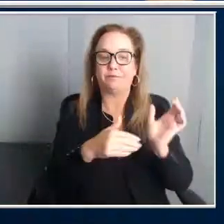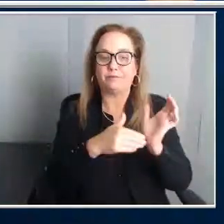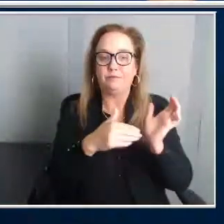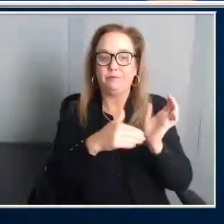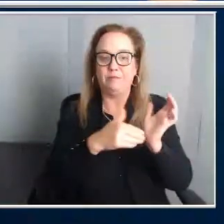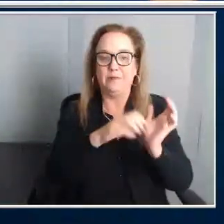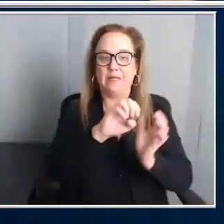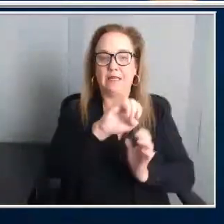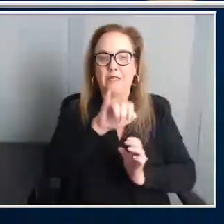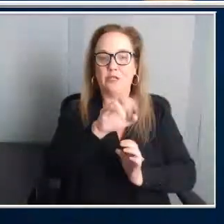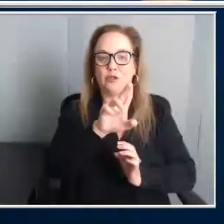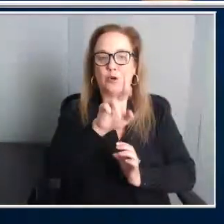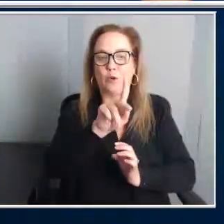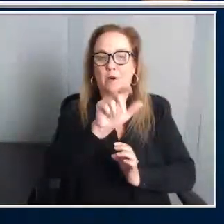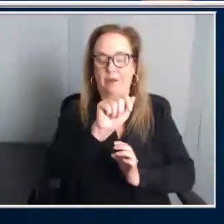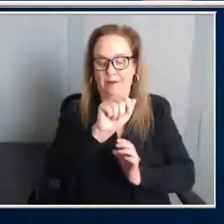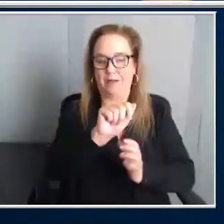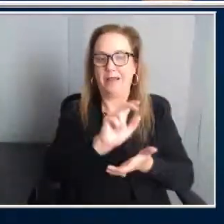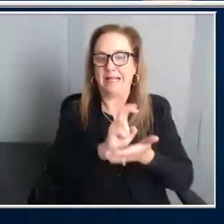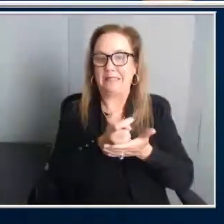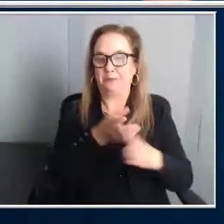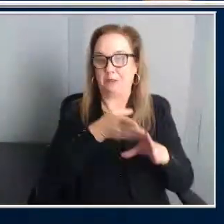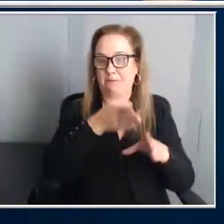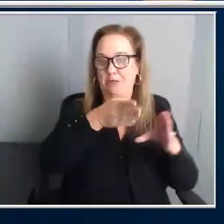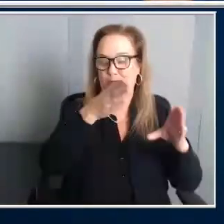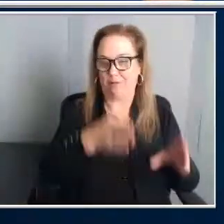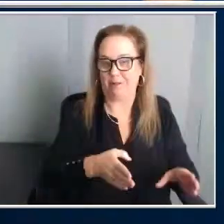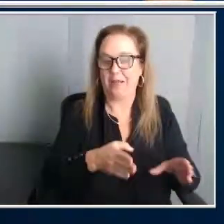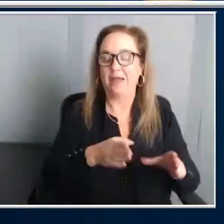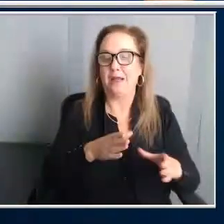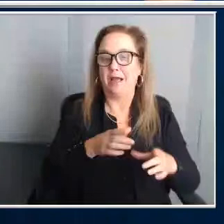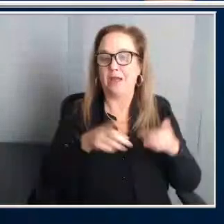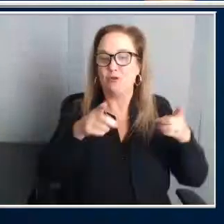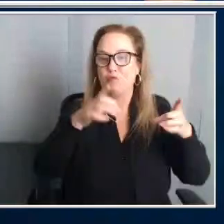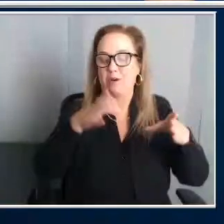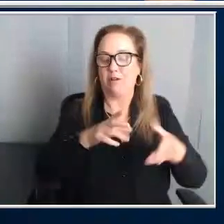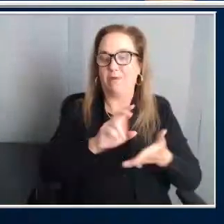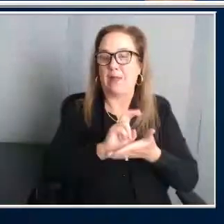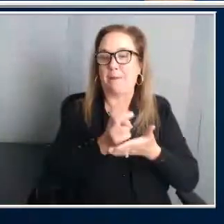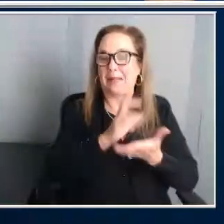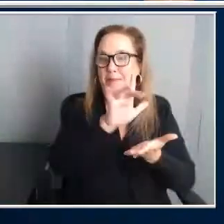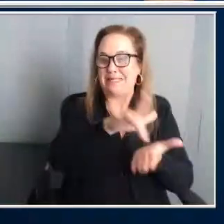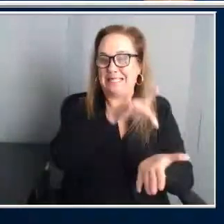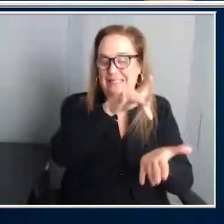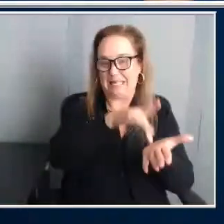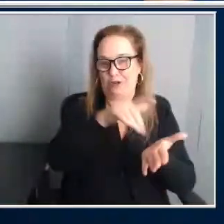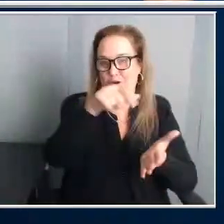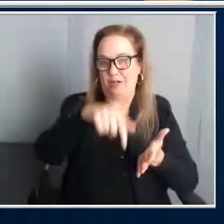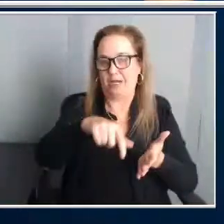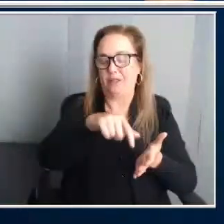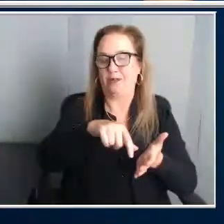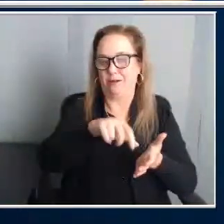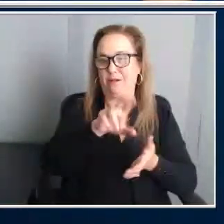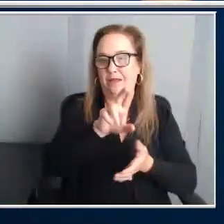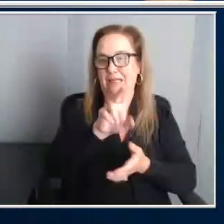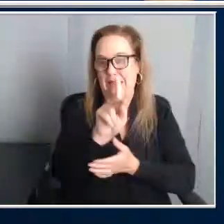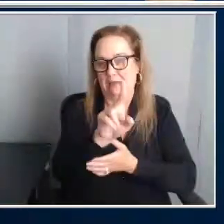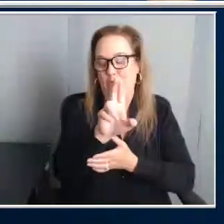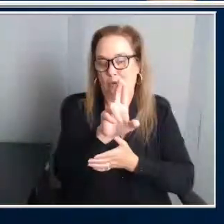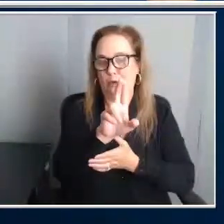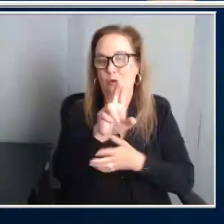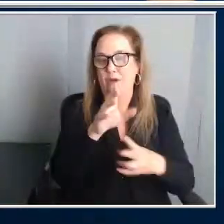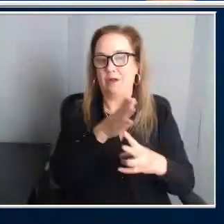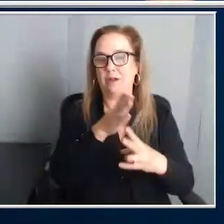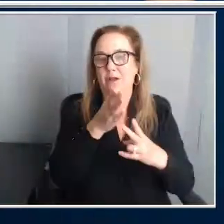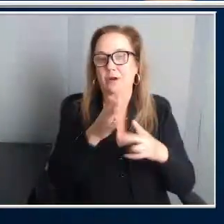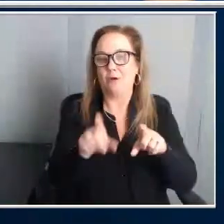an epileptologist and director of the Comprehensive Epilepsy Center here at the University of Kansas Health System. And we are